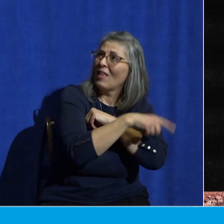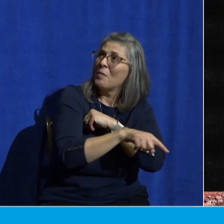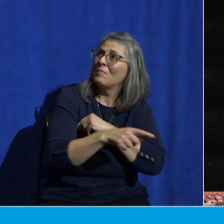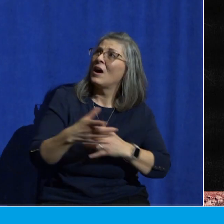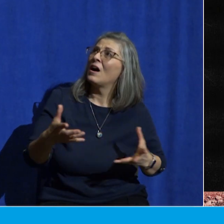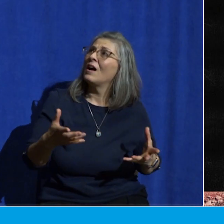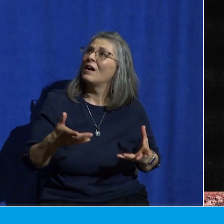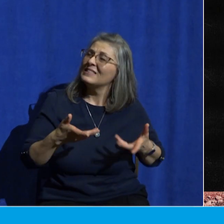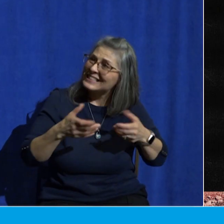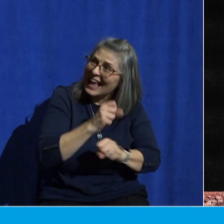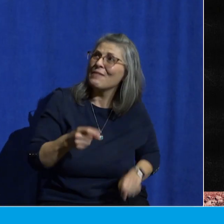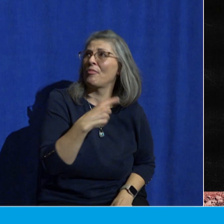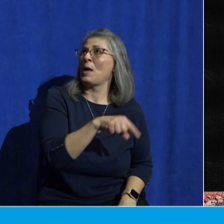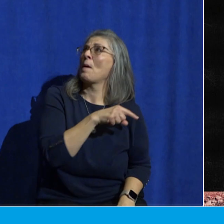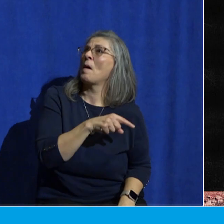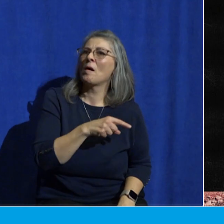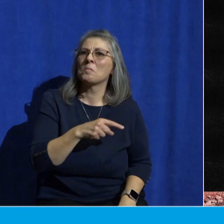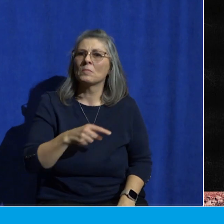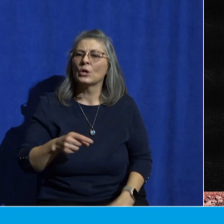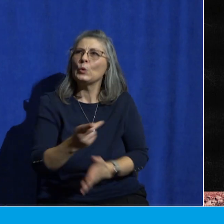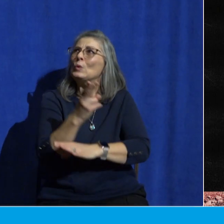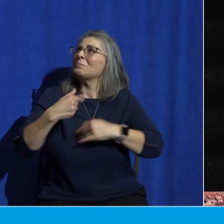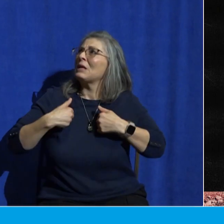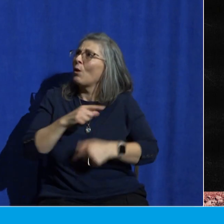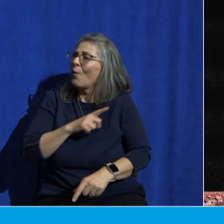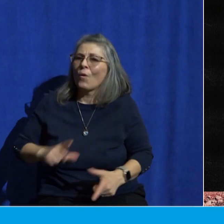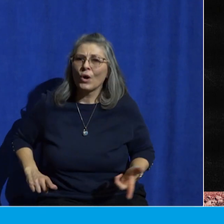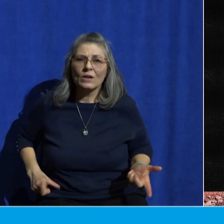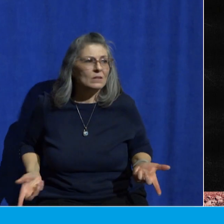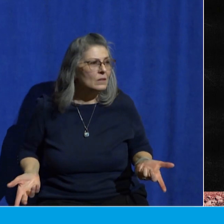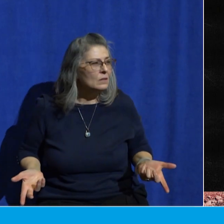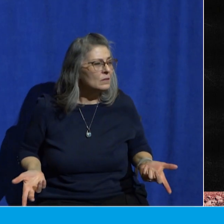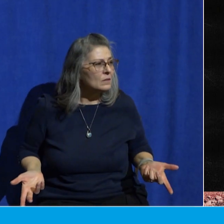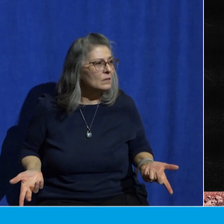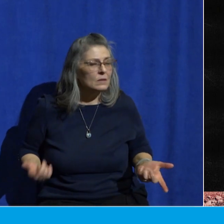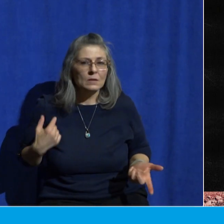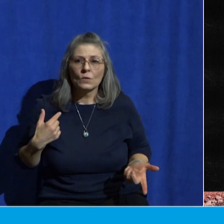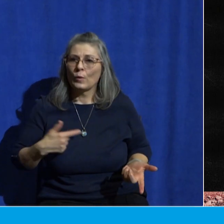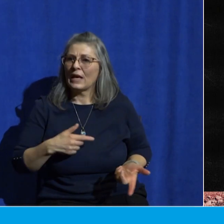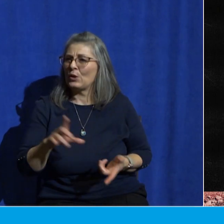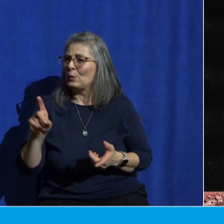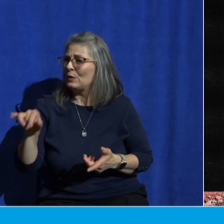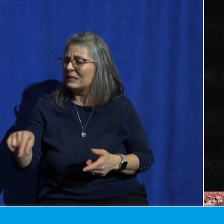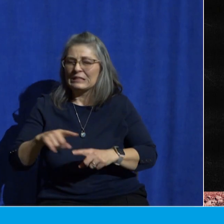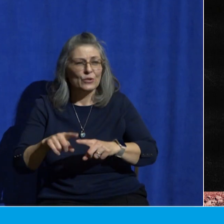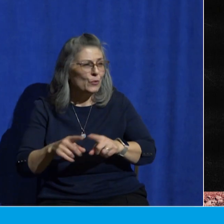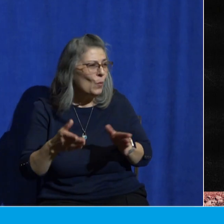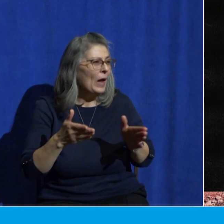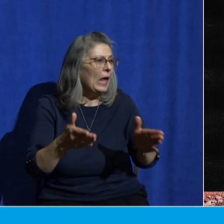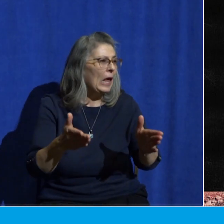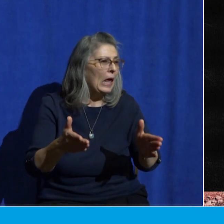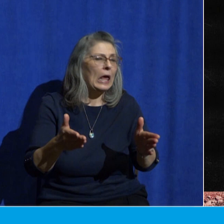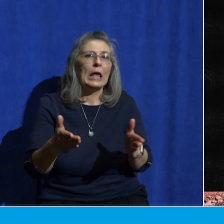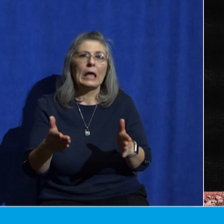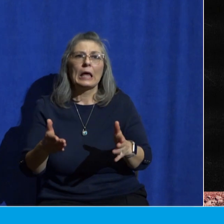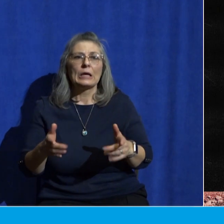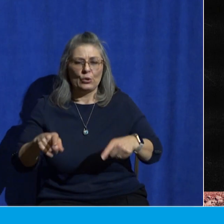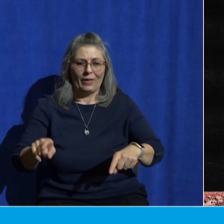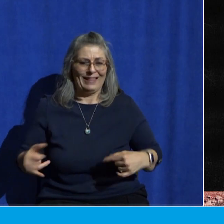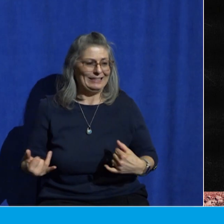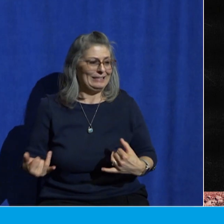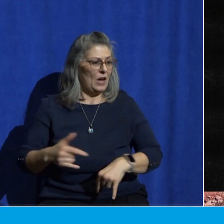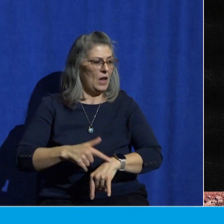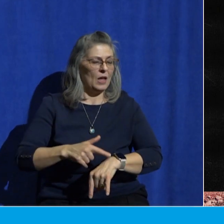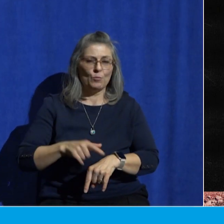our prayers. So this could play out in different ways. Certainly, you can, during this time,